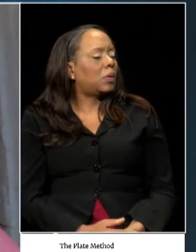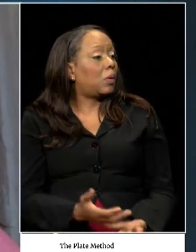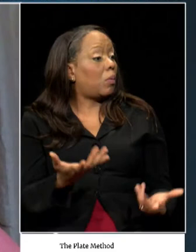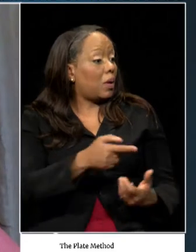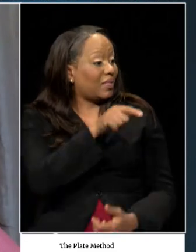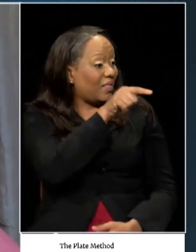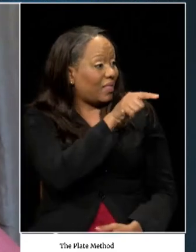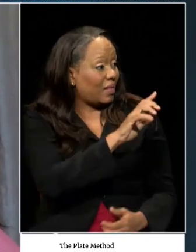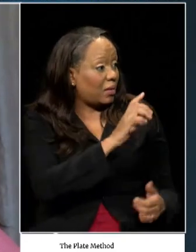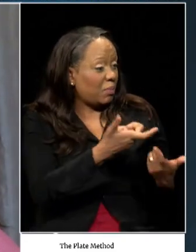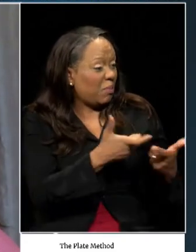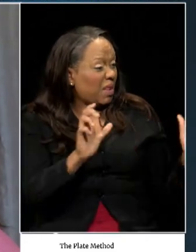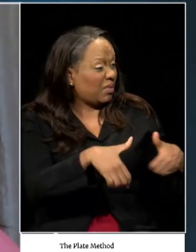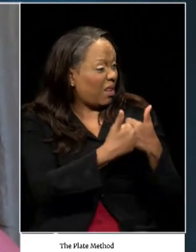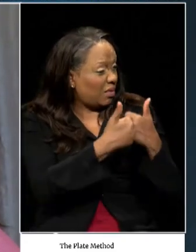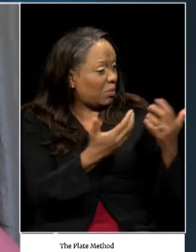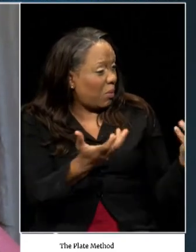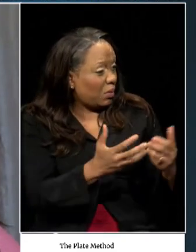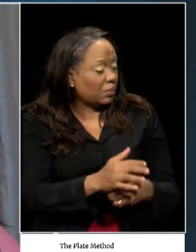biggest challenge?